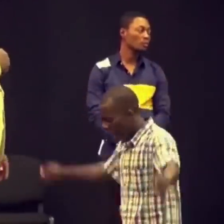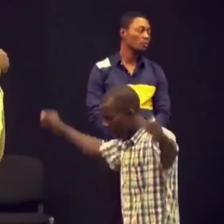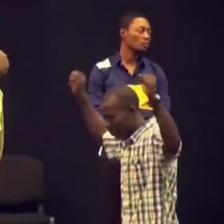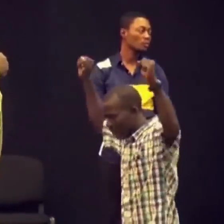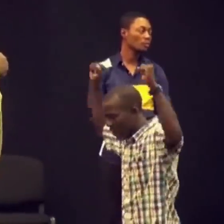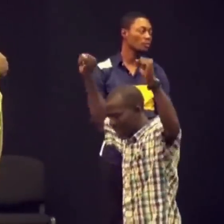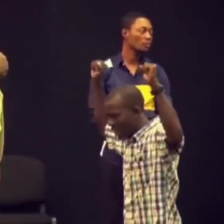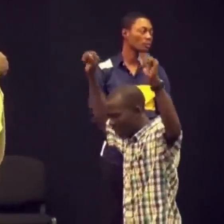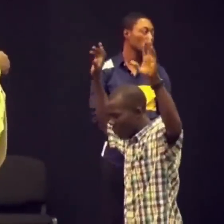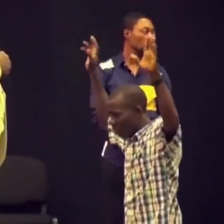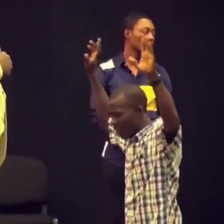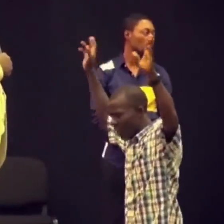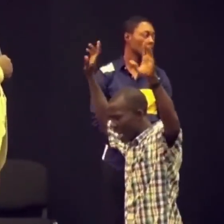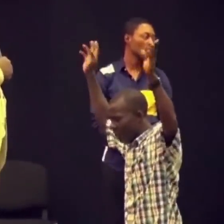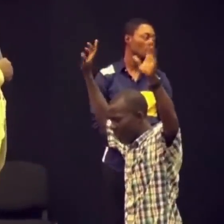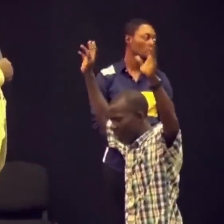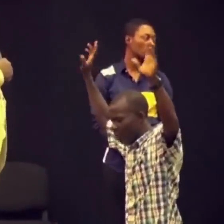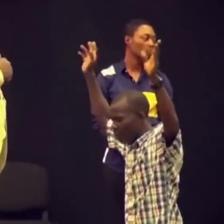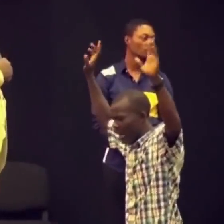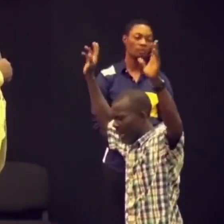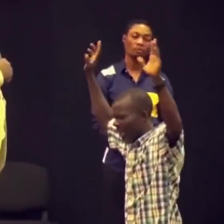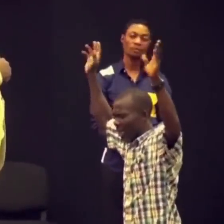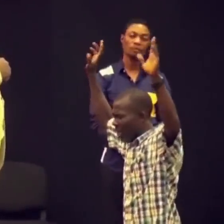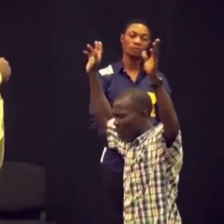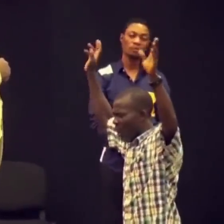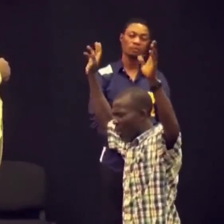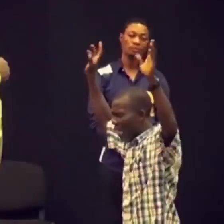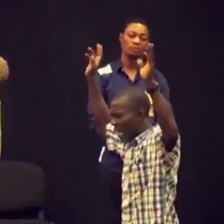mo ti ri olorun se bi oba